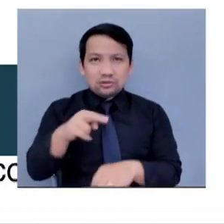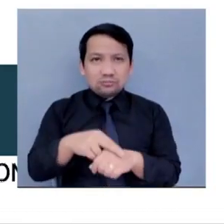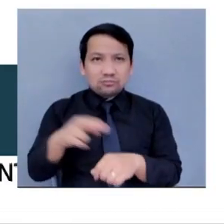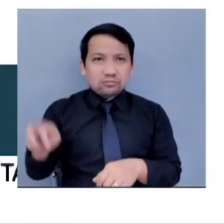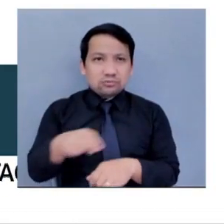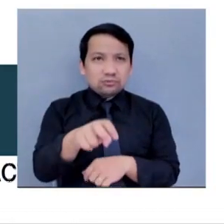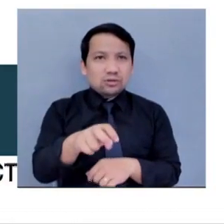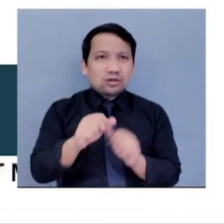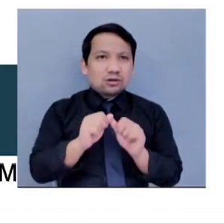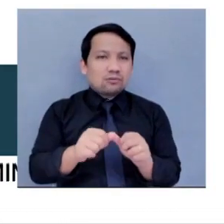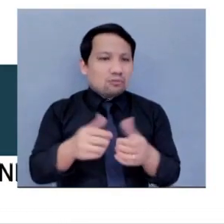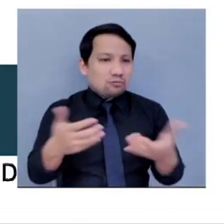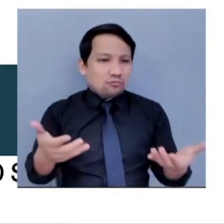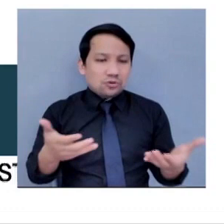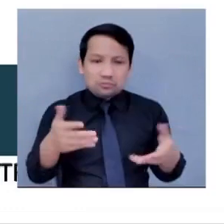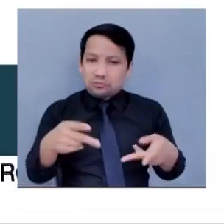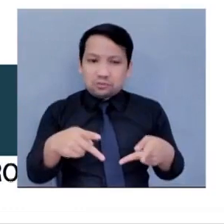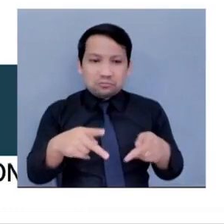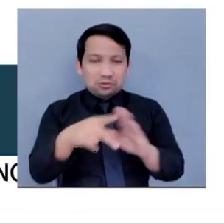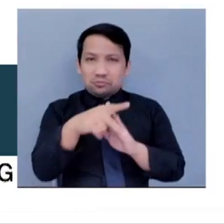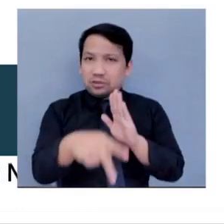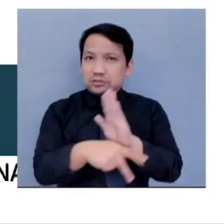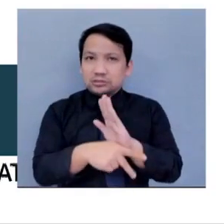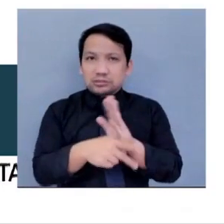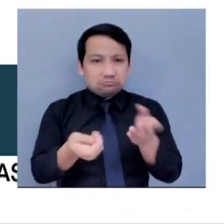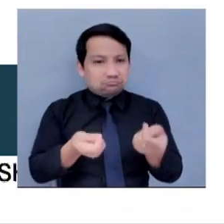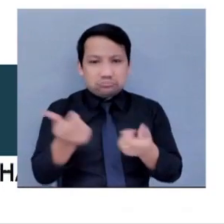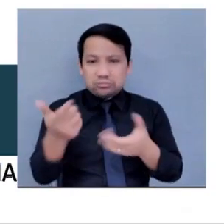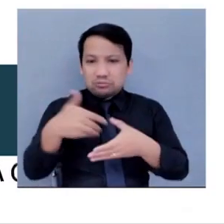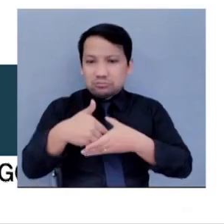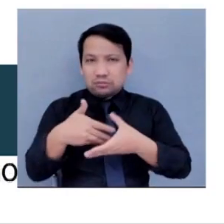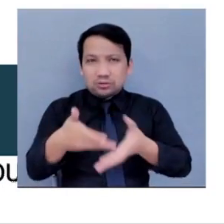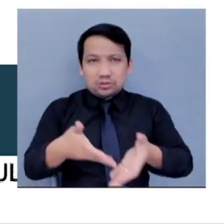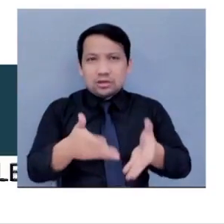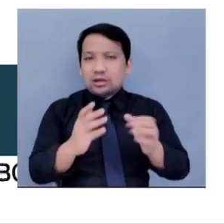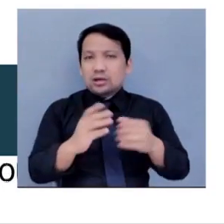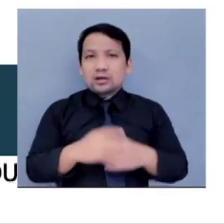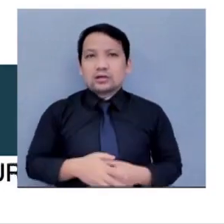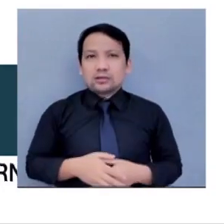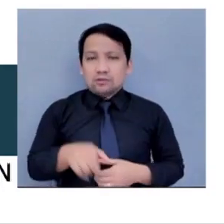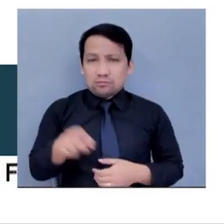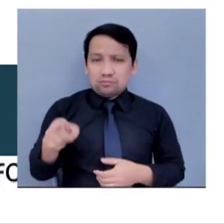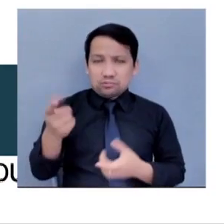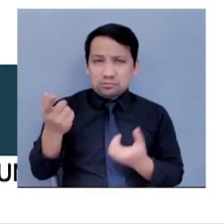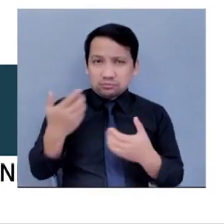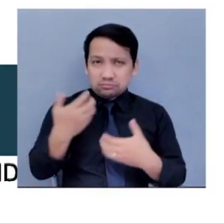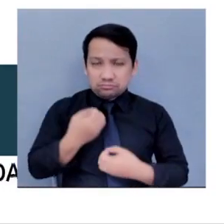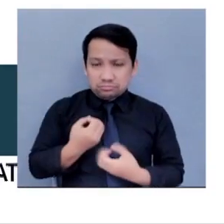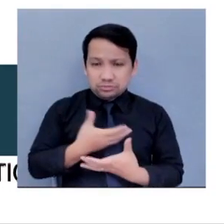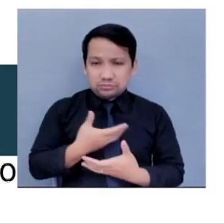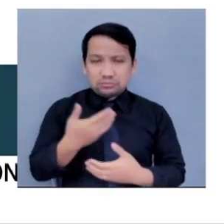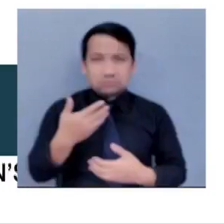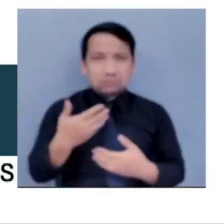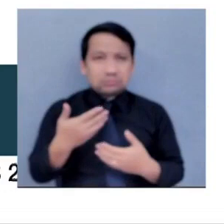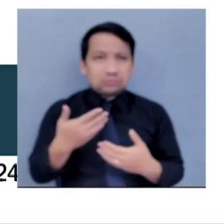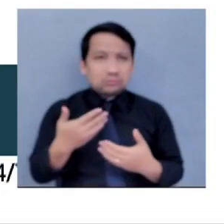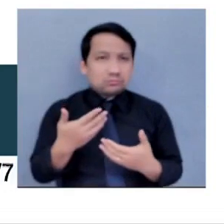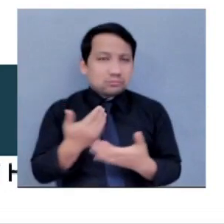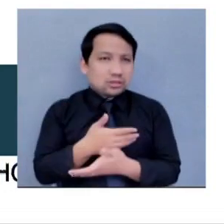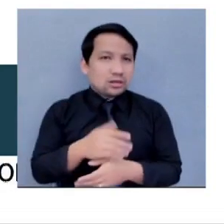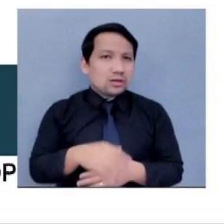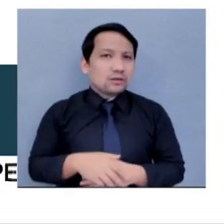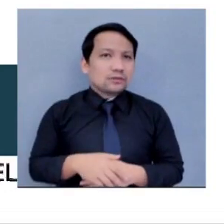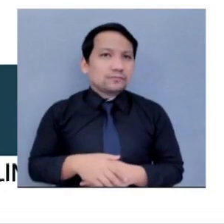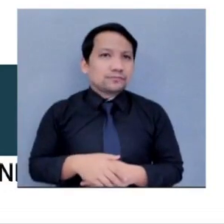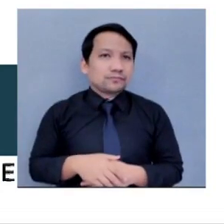abroad without restrictions. That's causing quite a scare in some countries. A